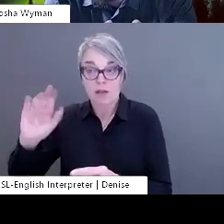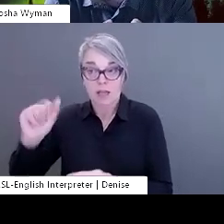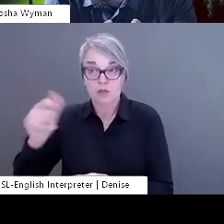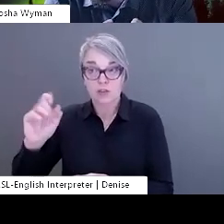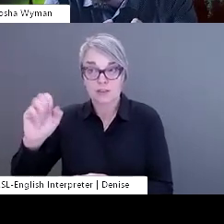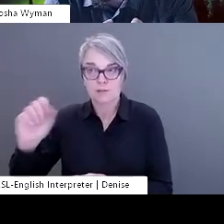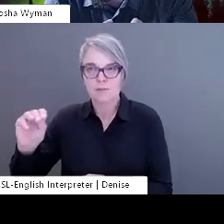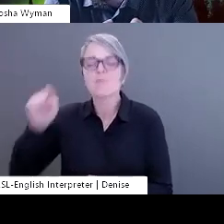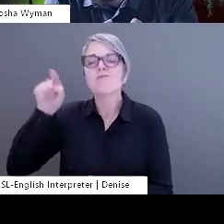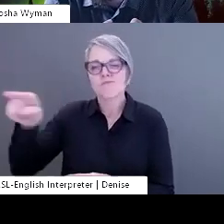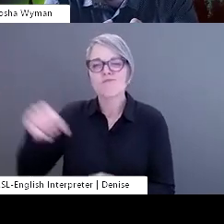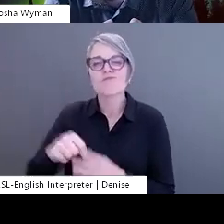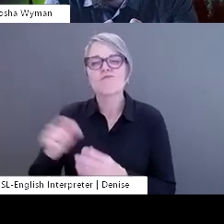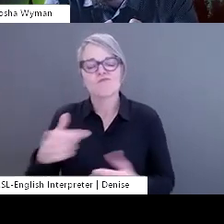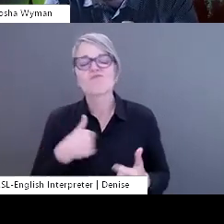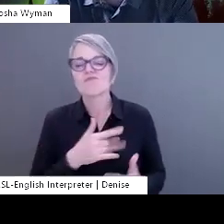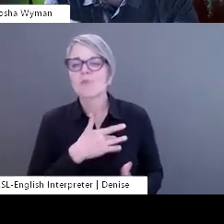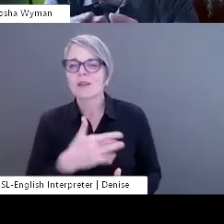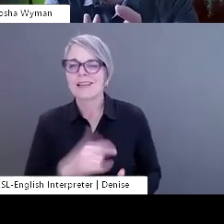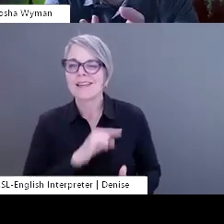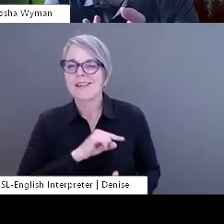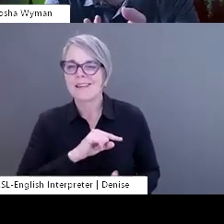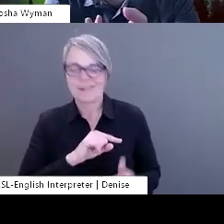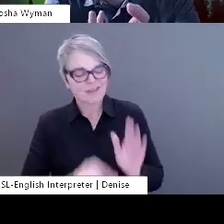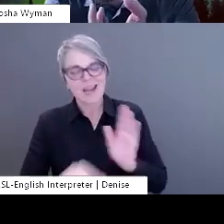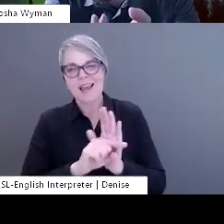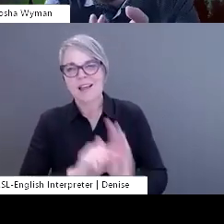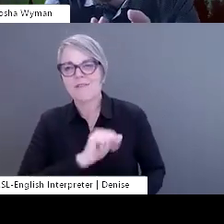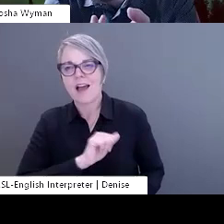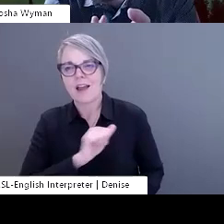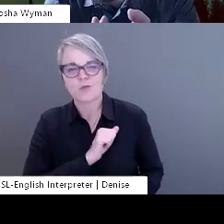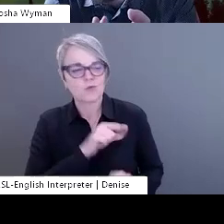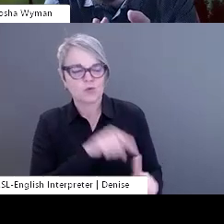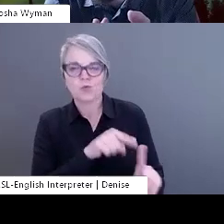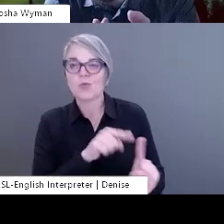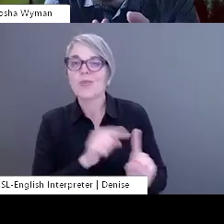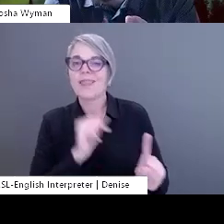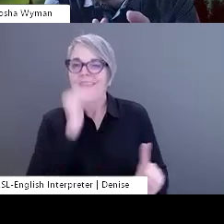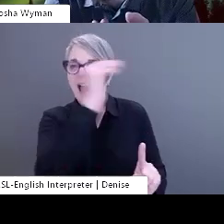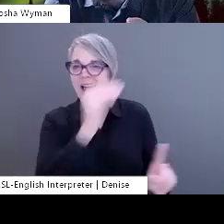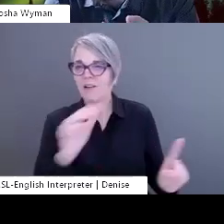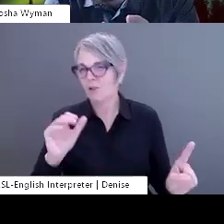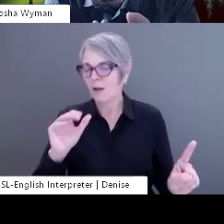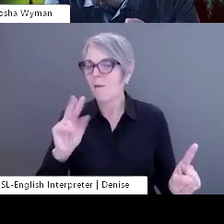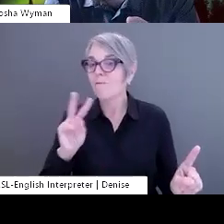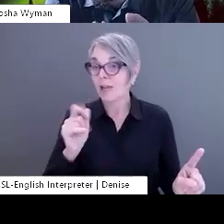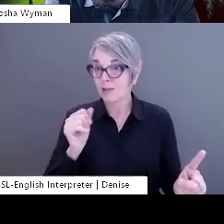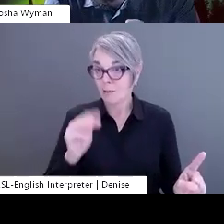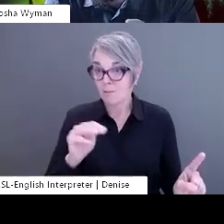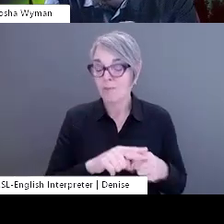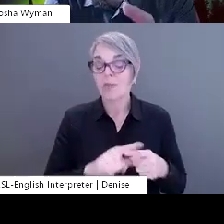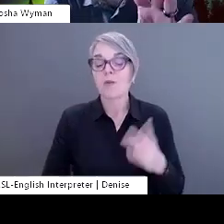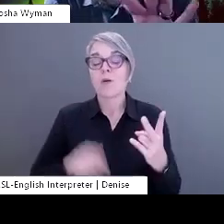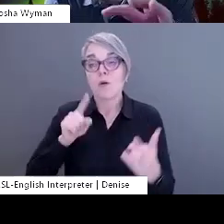a negative attitude towards an older adult victim. And they were also less likely to convict a perpetrator if the older adult had a